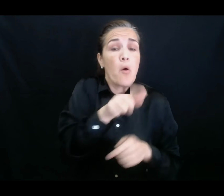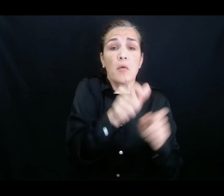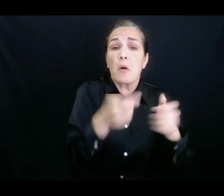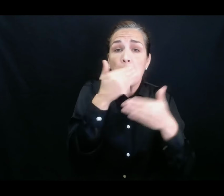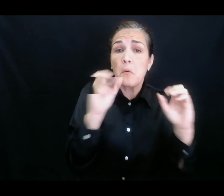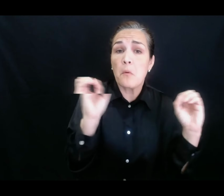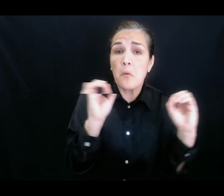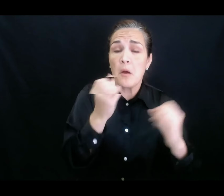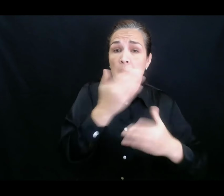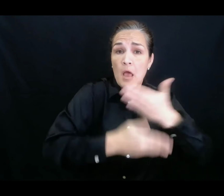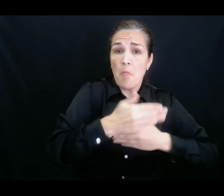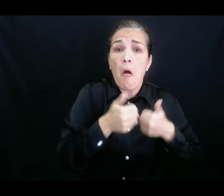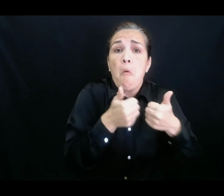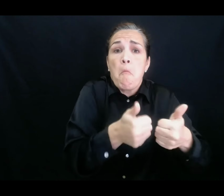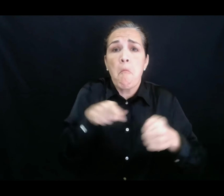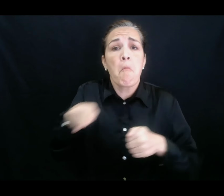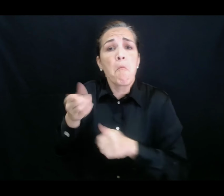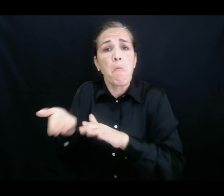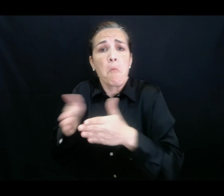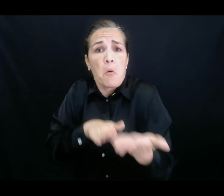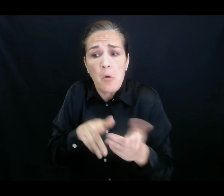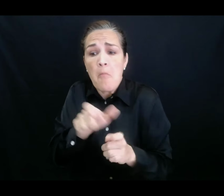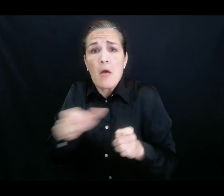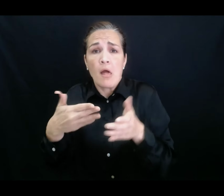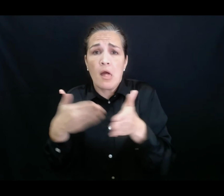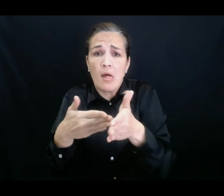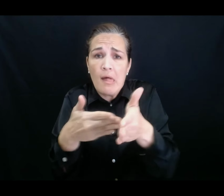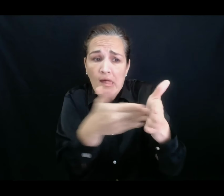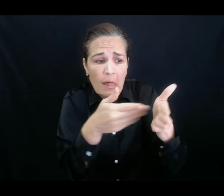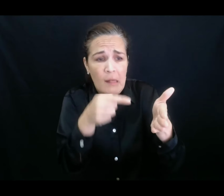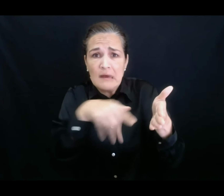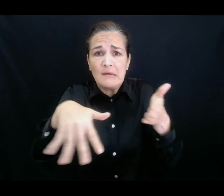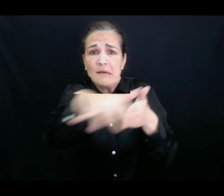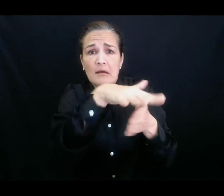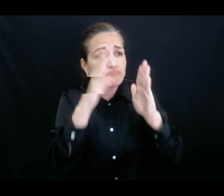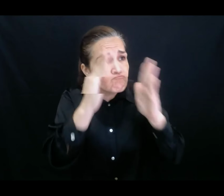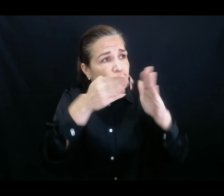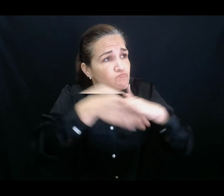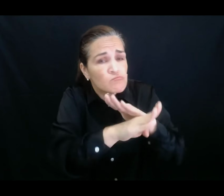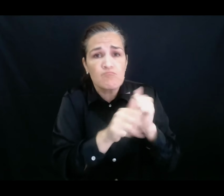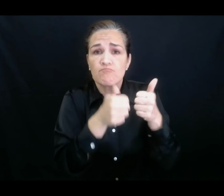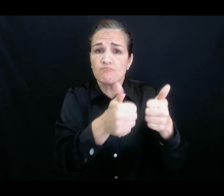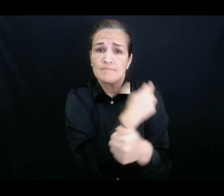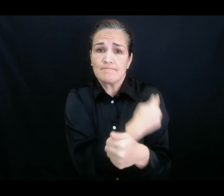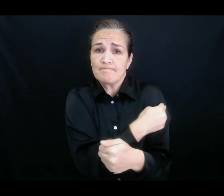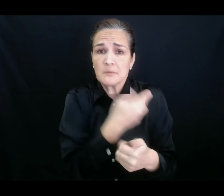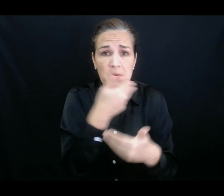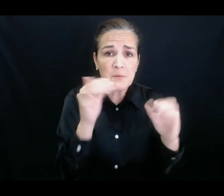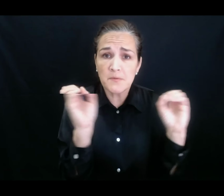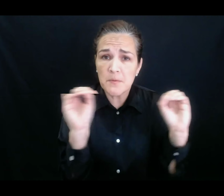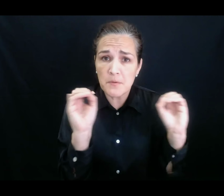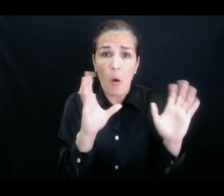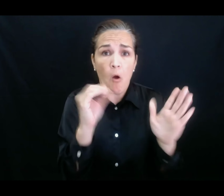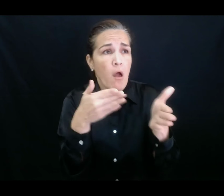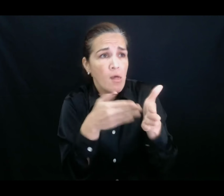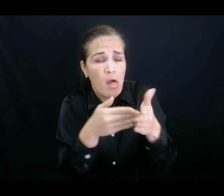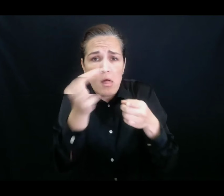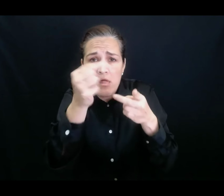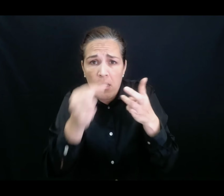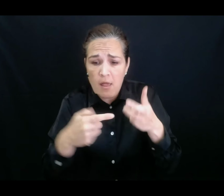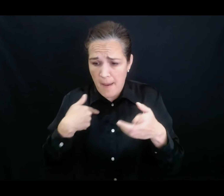poorer health outcomes because of many of the barriers they experience in health service access, and they encounter greater limitations in